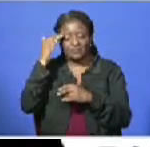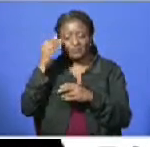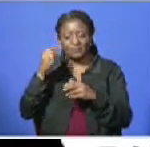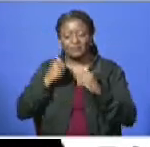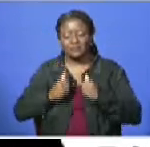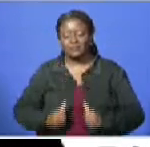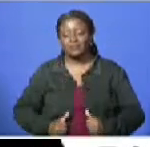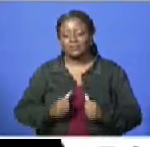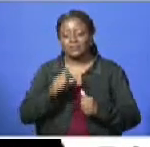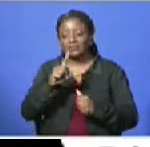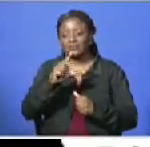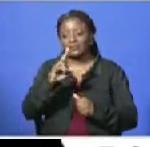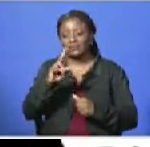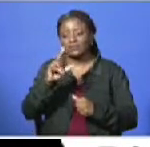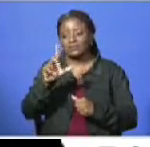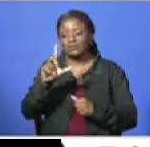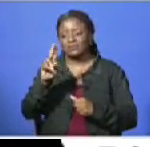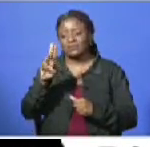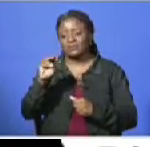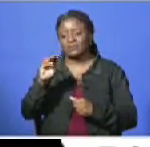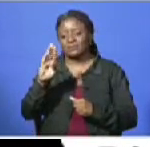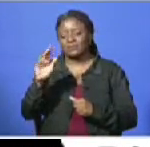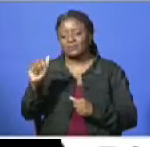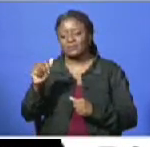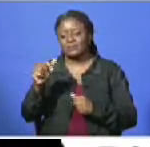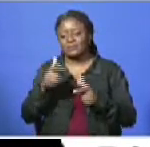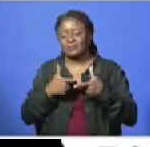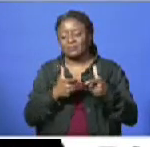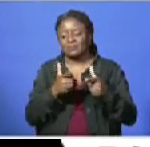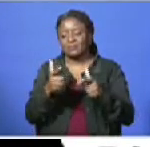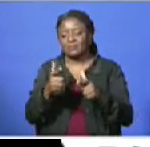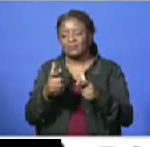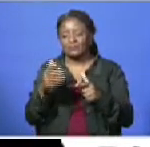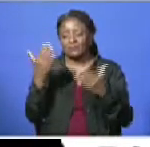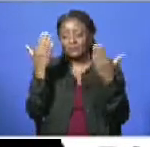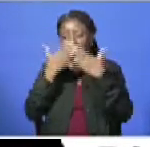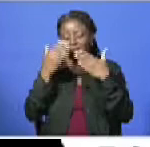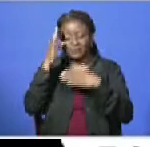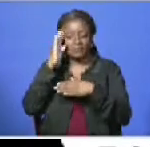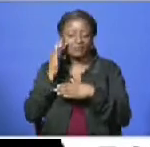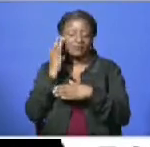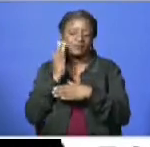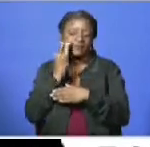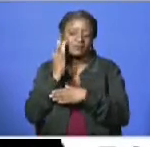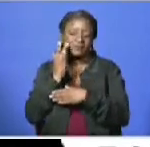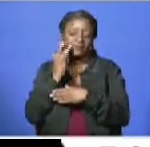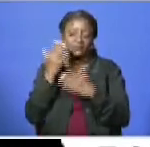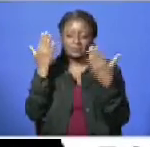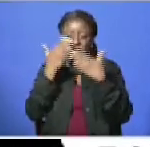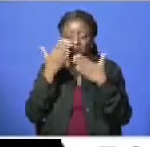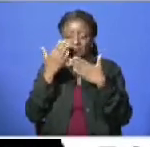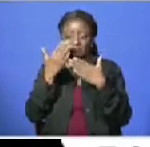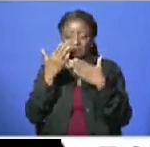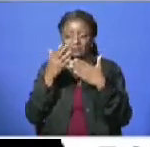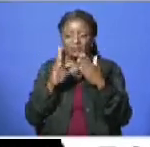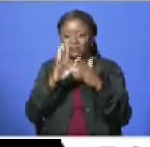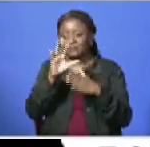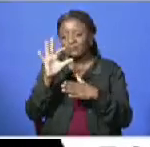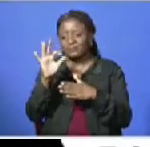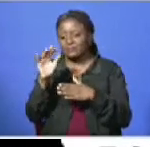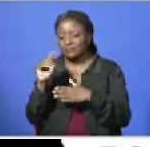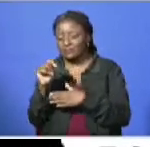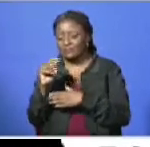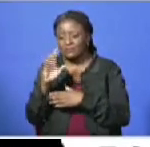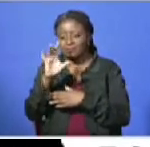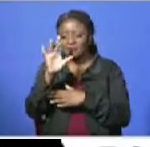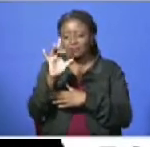Close. Now, he has a dark complexion, has black hair, and stands 5'8" tall with a slim build.